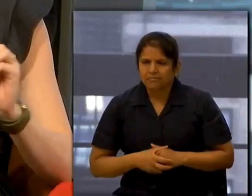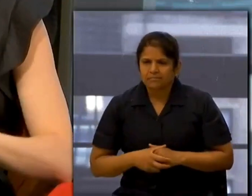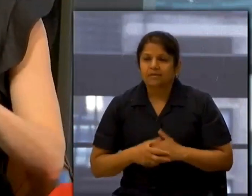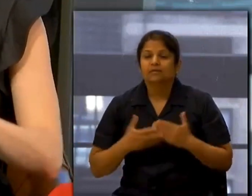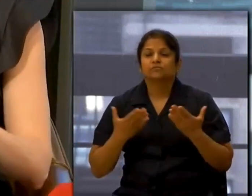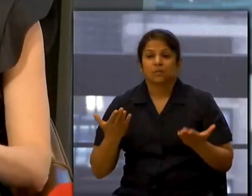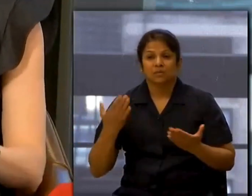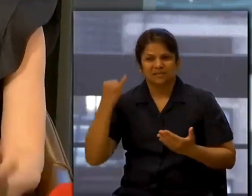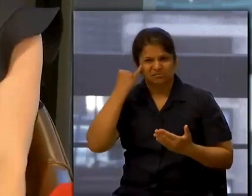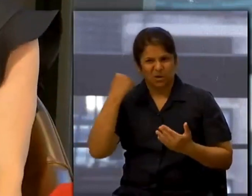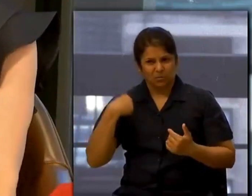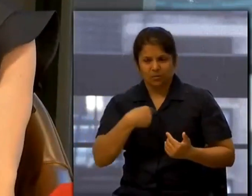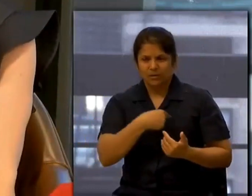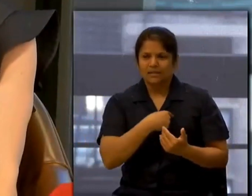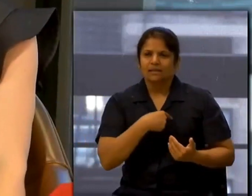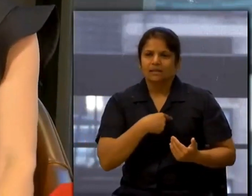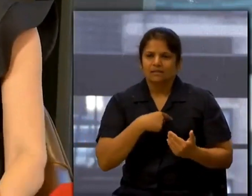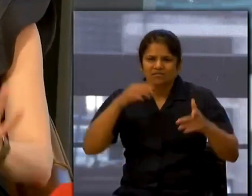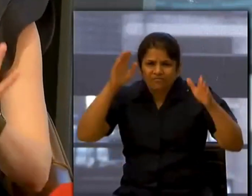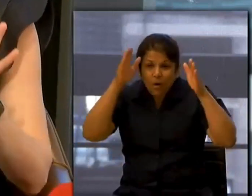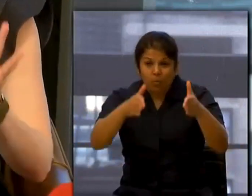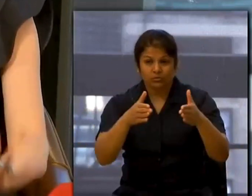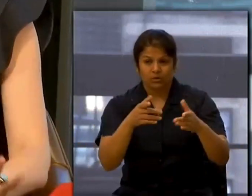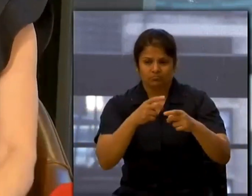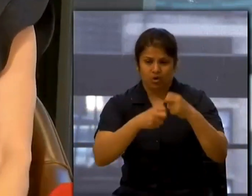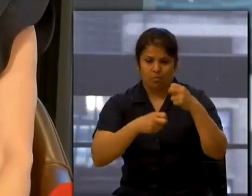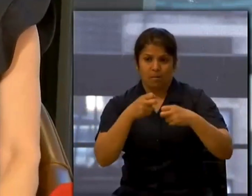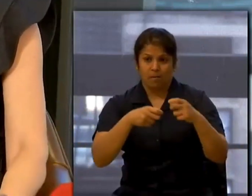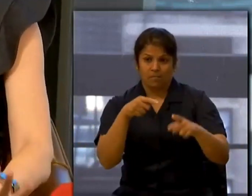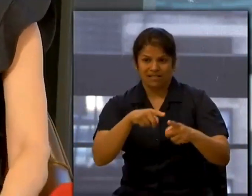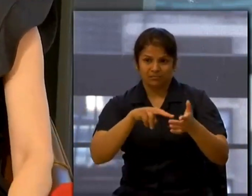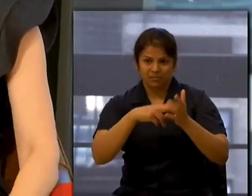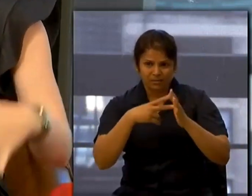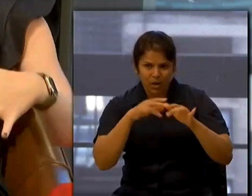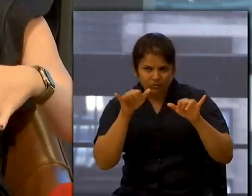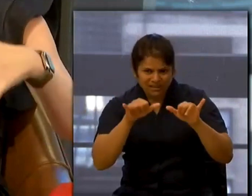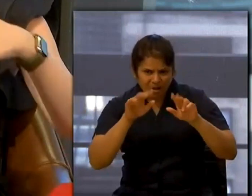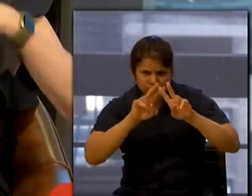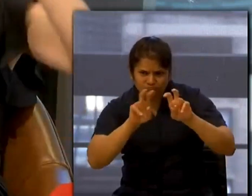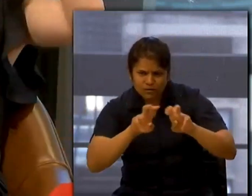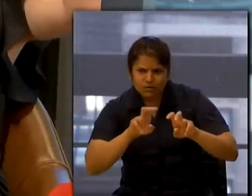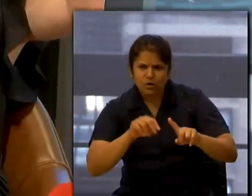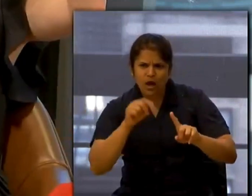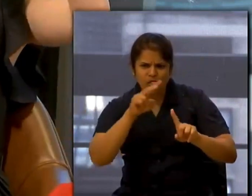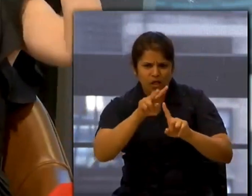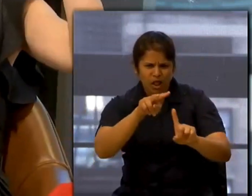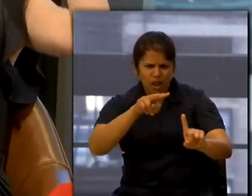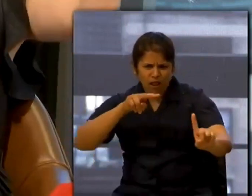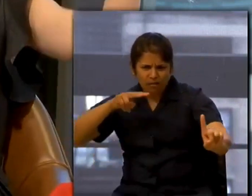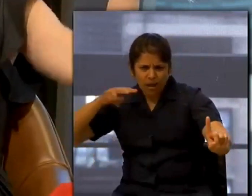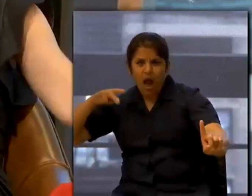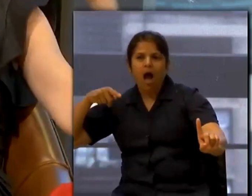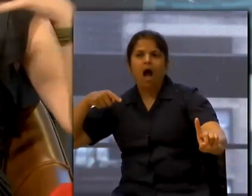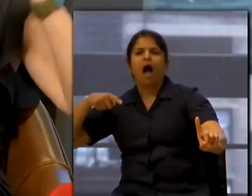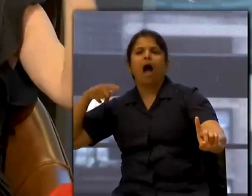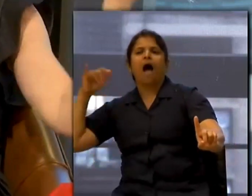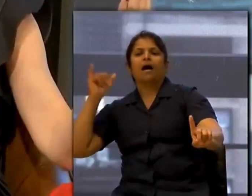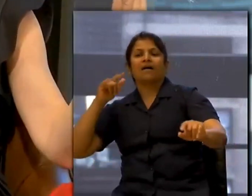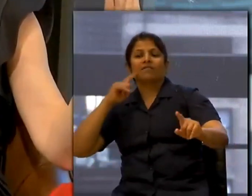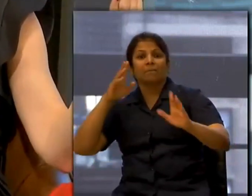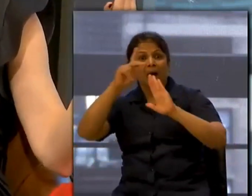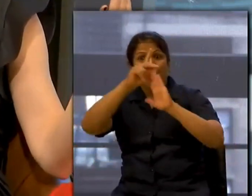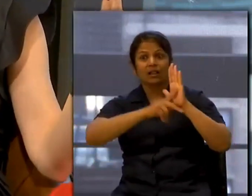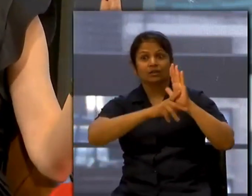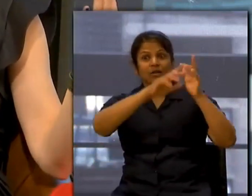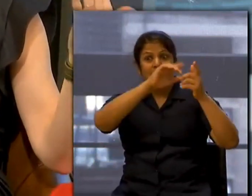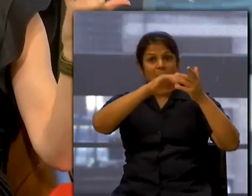doesn't necessarily mean staying there, right? We have to go there, but if we're working on programs or we're working on policy, we have to generalize. We have to come back